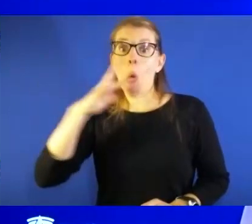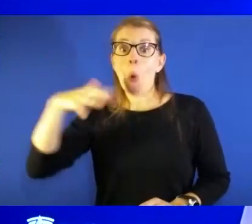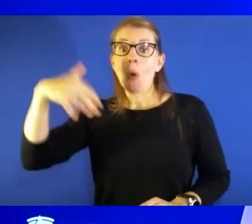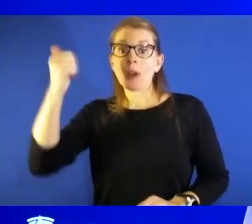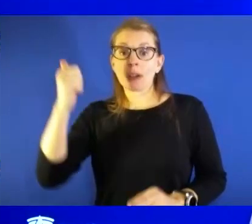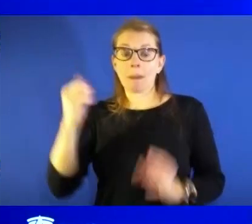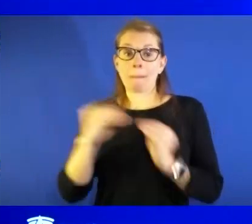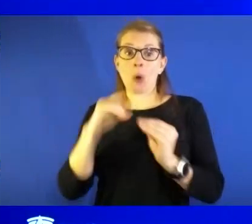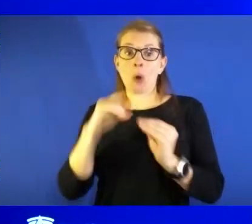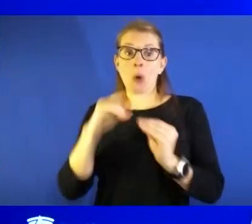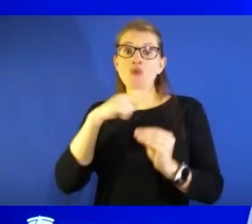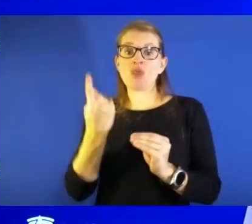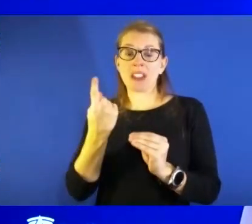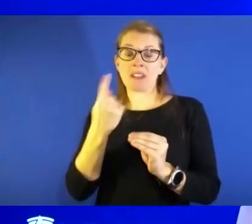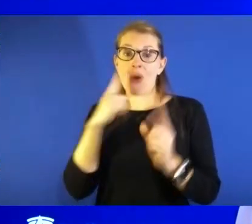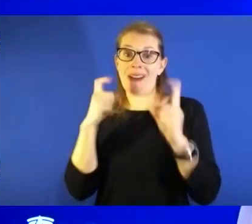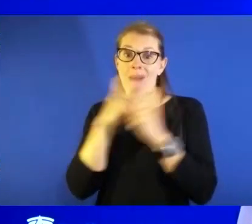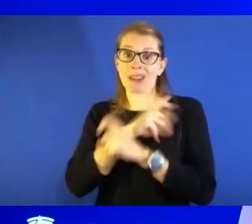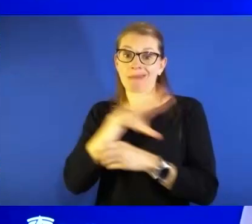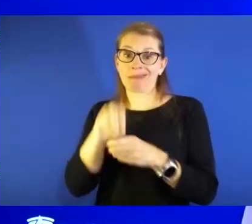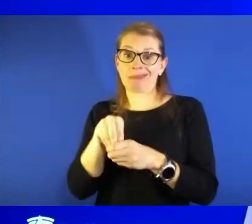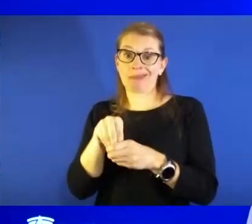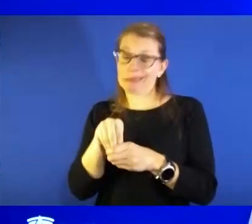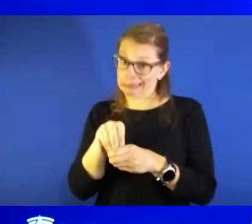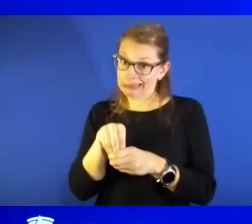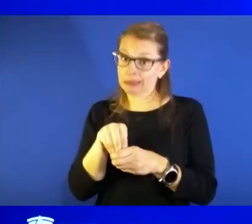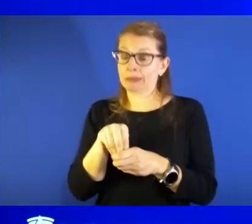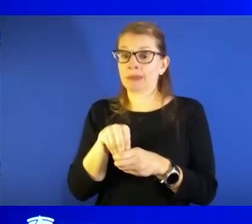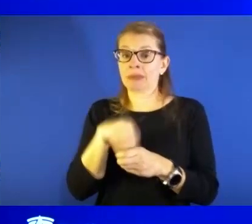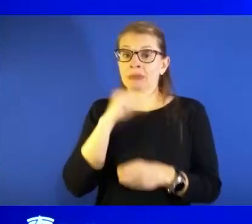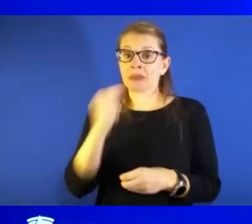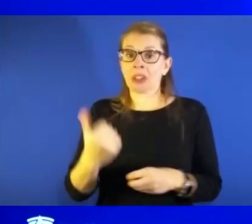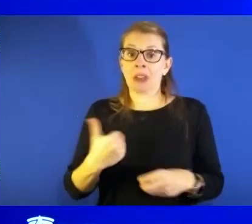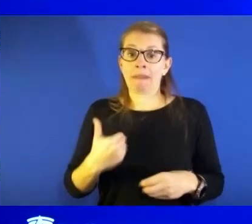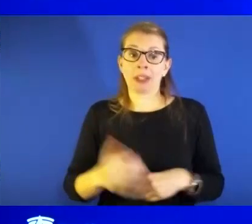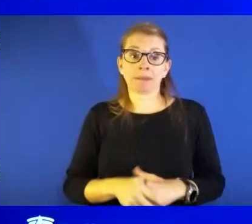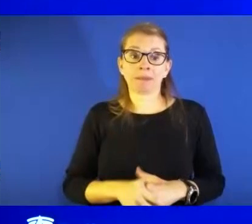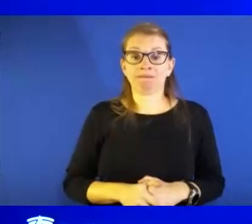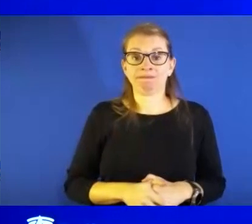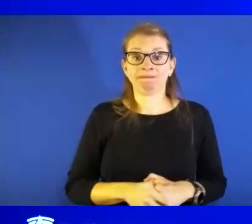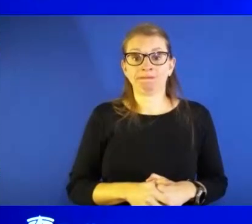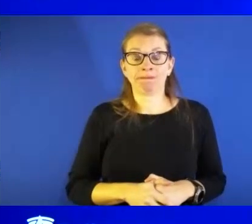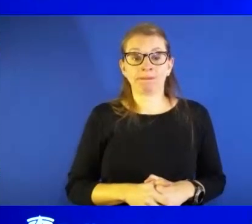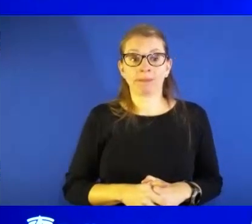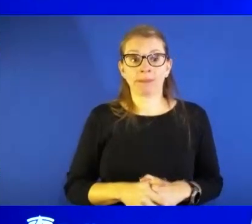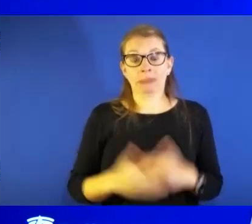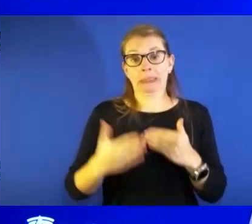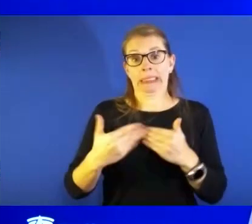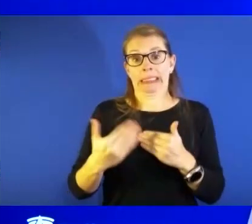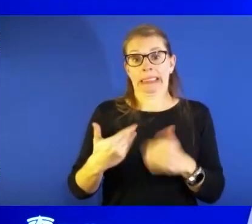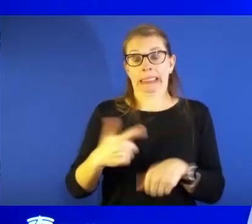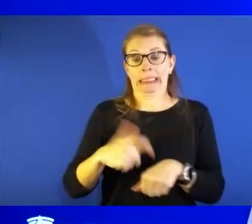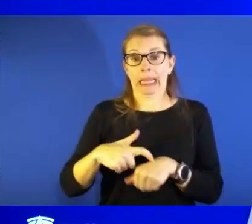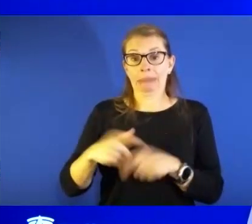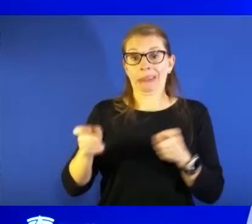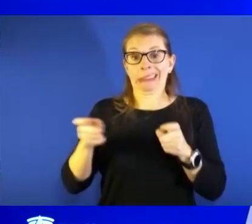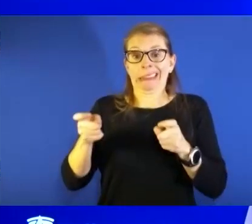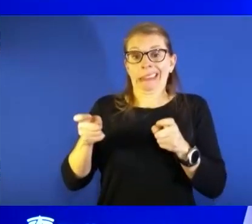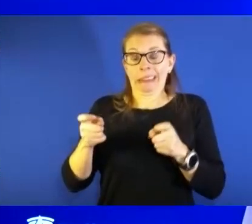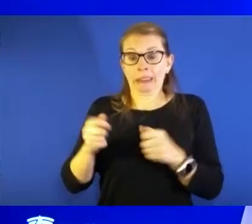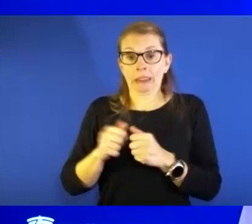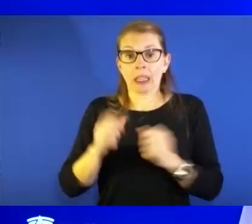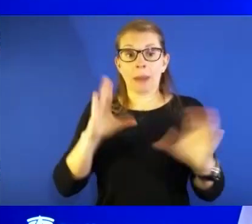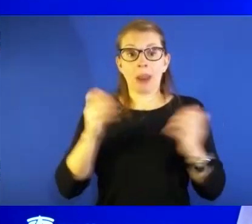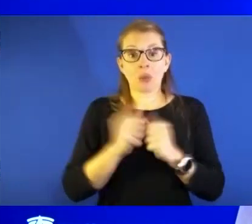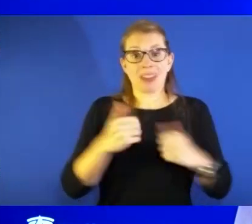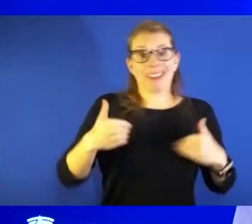more risk of complications and definitely don't have as easy a time with it, if you will, compared to those younger